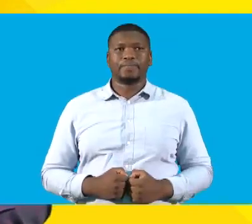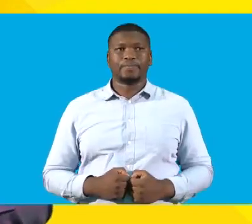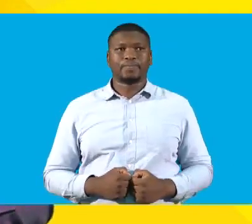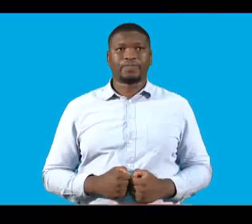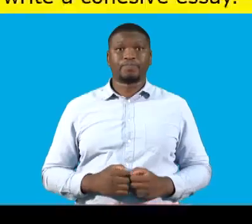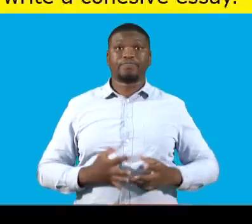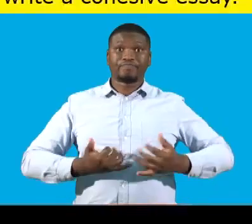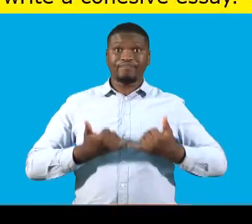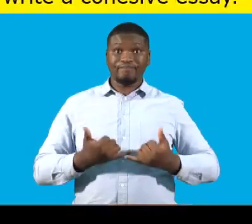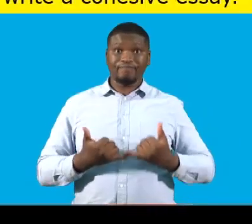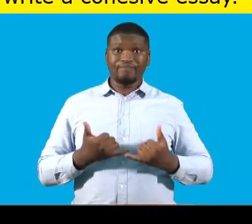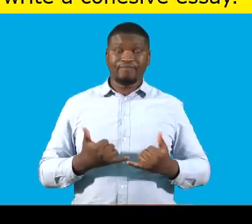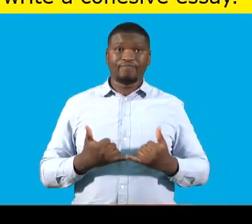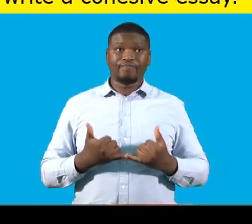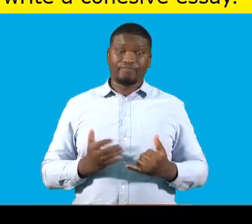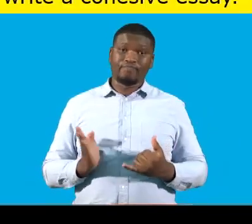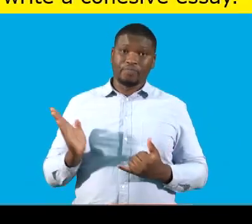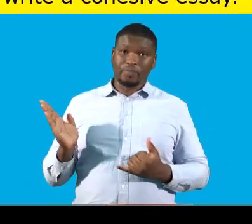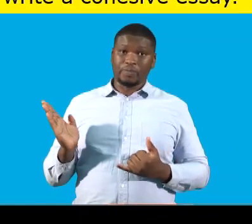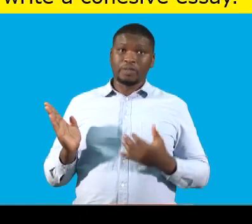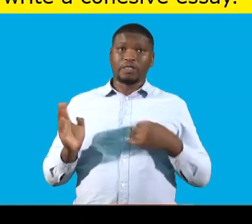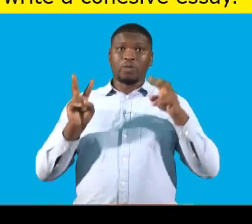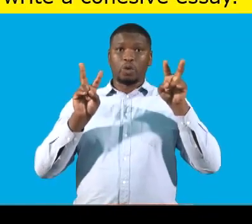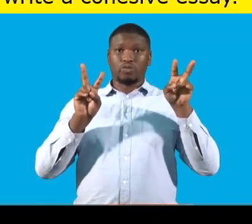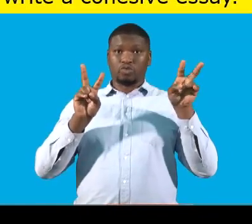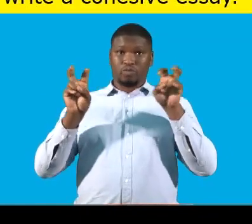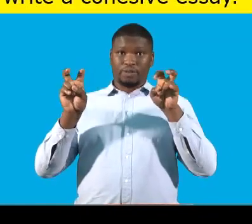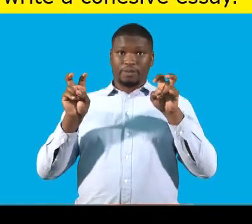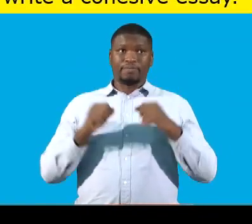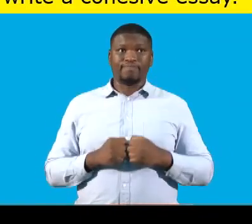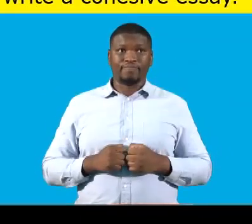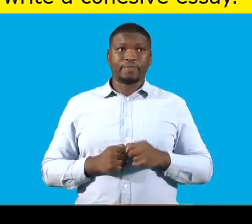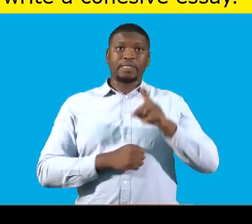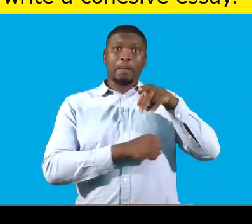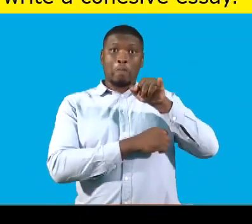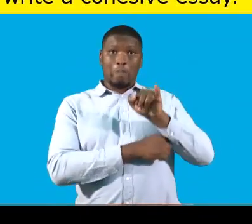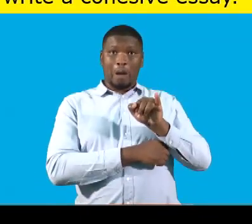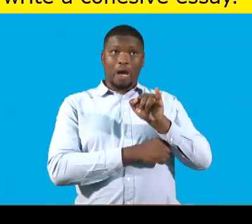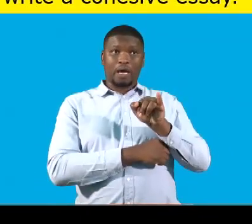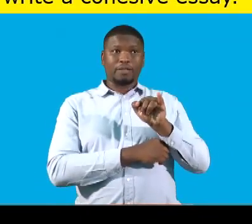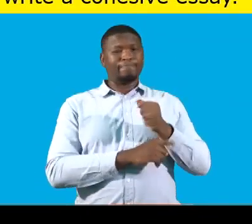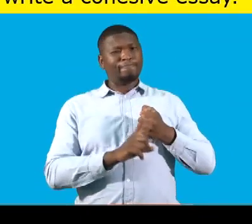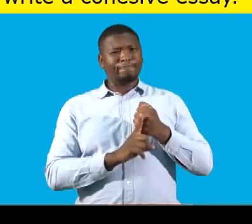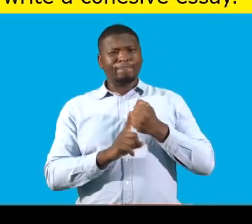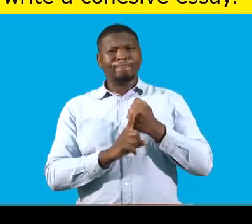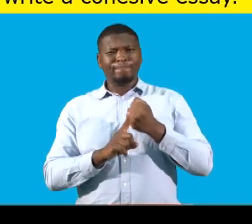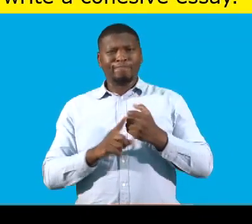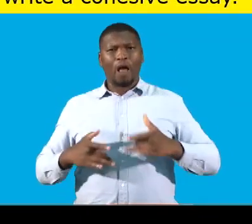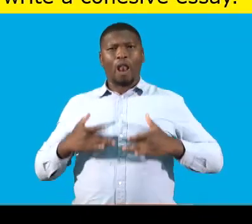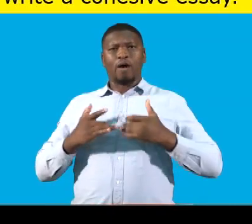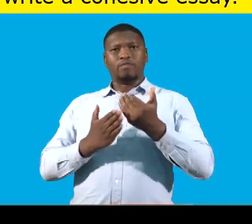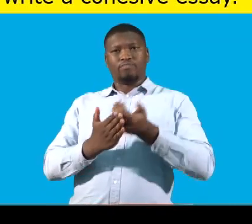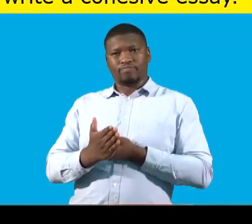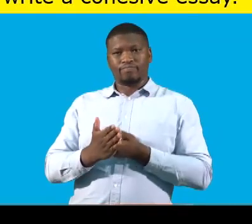thoroughly. Now, we are dealing with a topic that says, Pi's drive for survival is